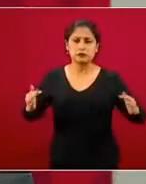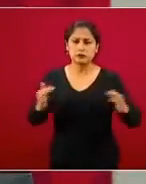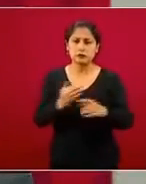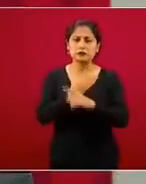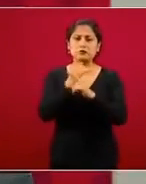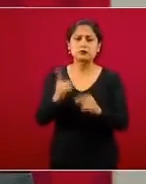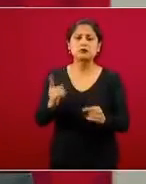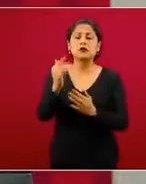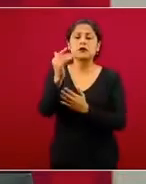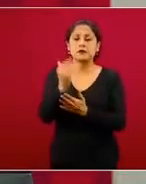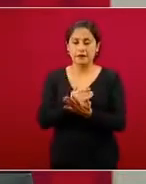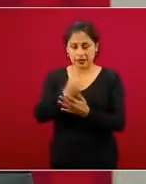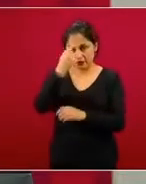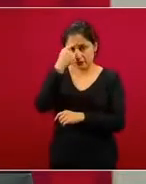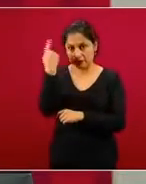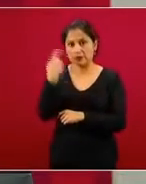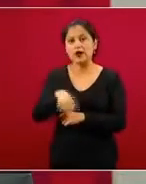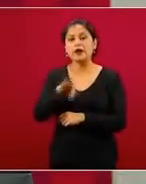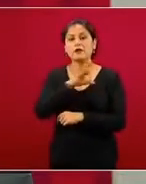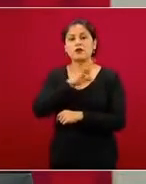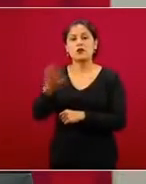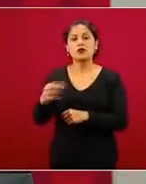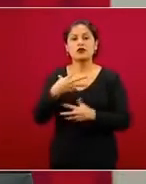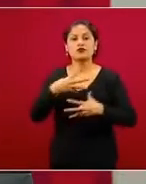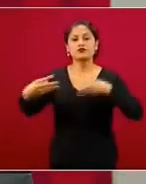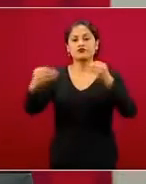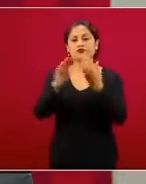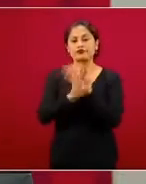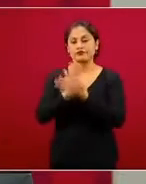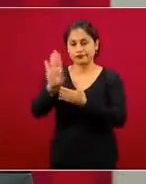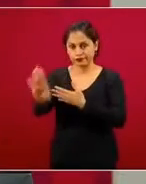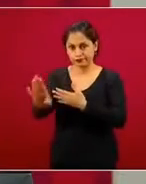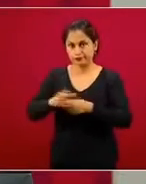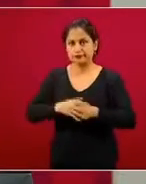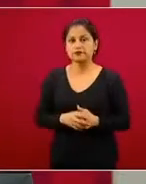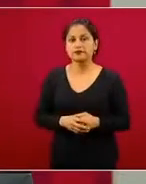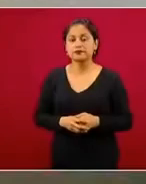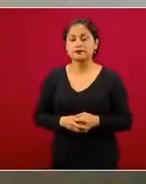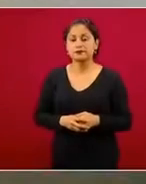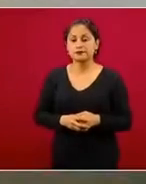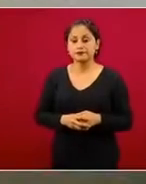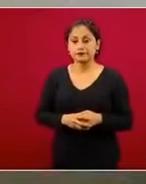the individual but at the structural factors that